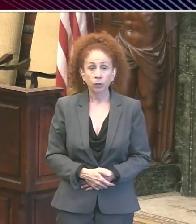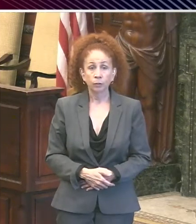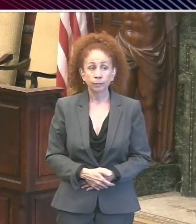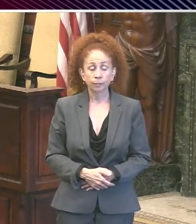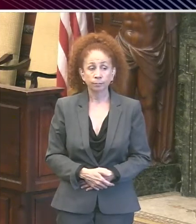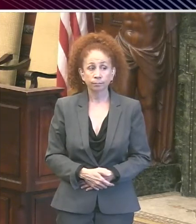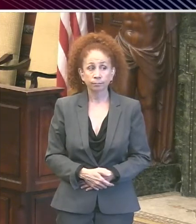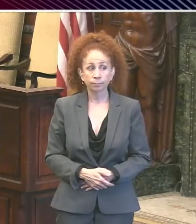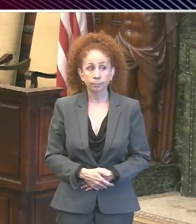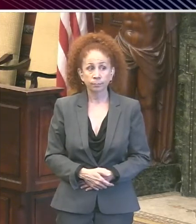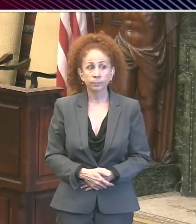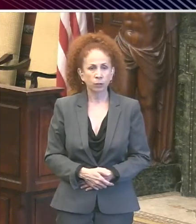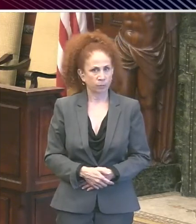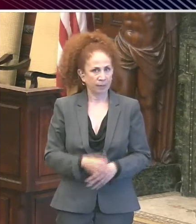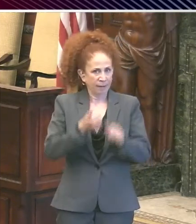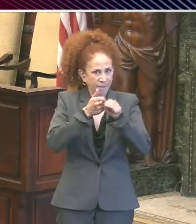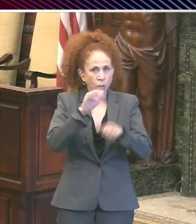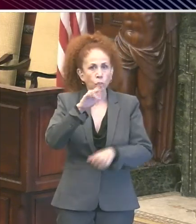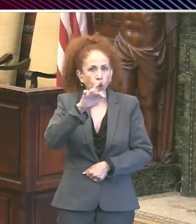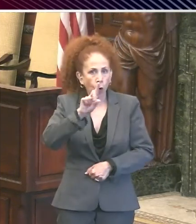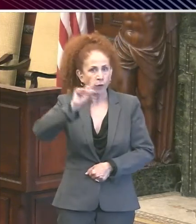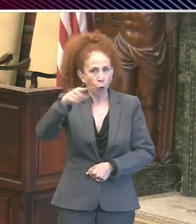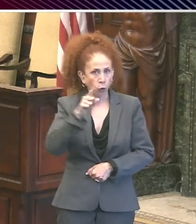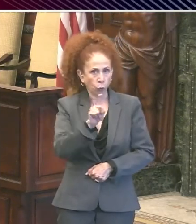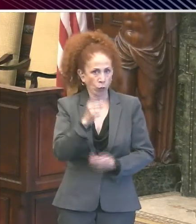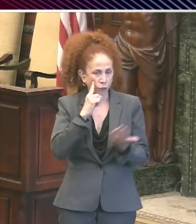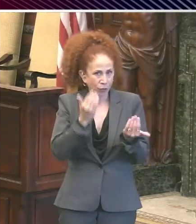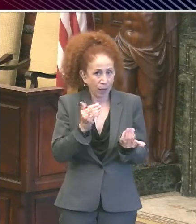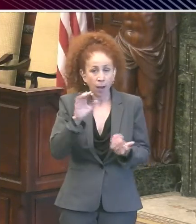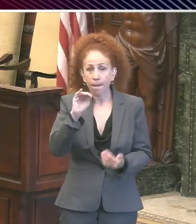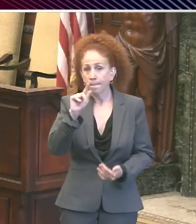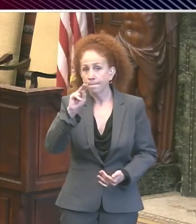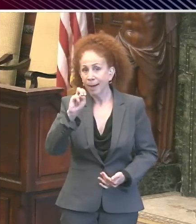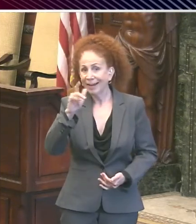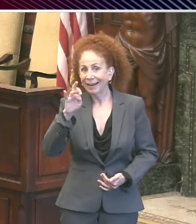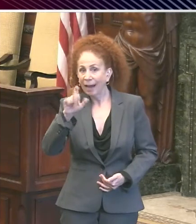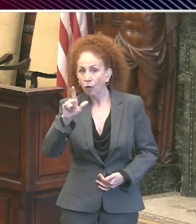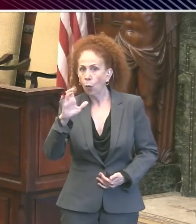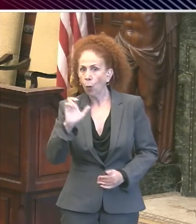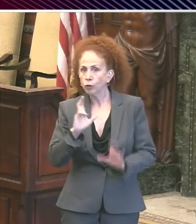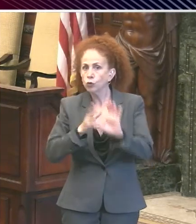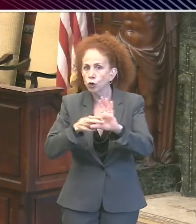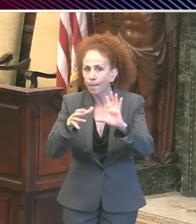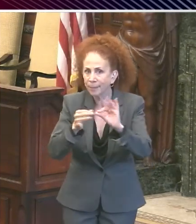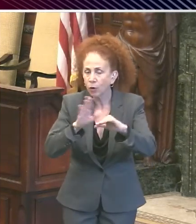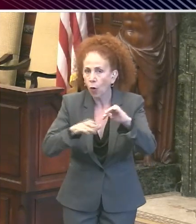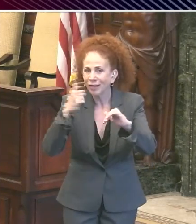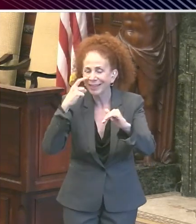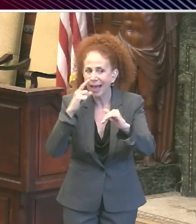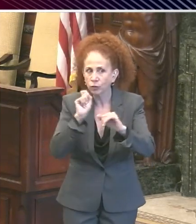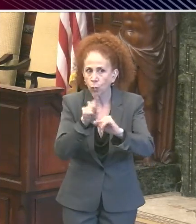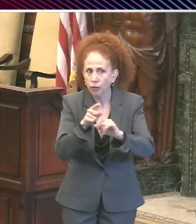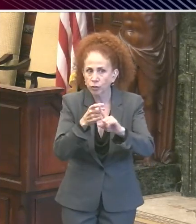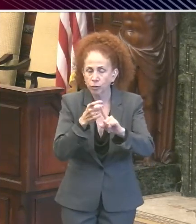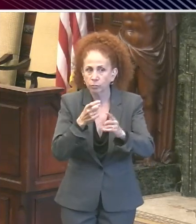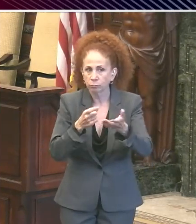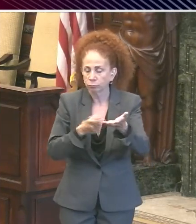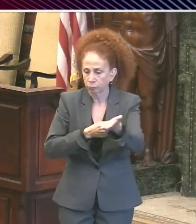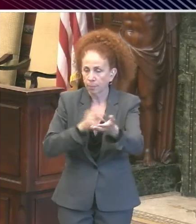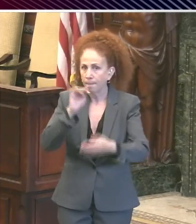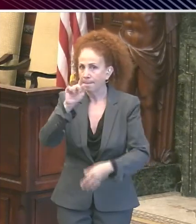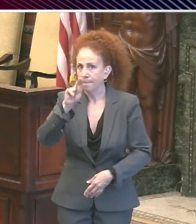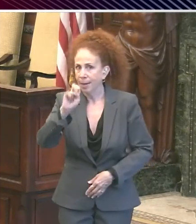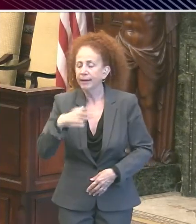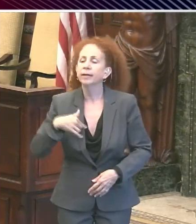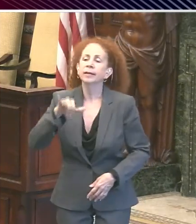it on our COVID questions for now. I think Mike Carroll did just want to jump in on the last question from Jack. Mike.